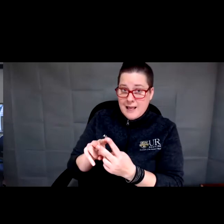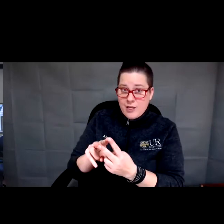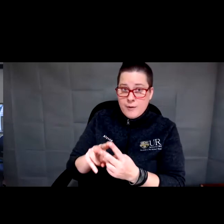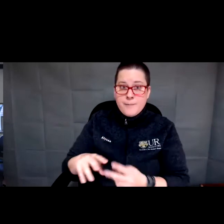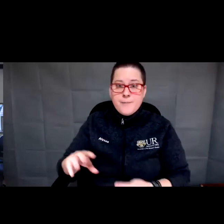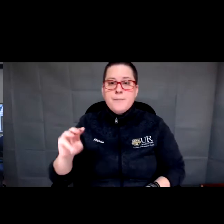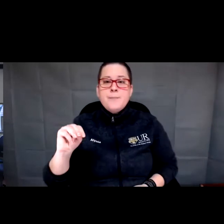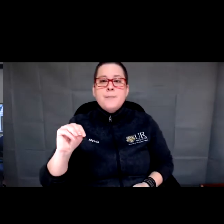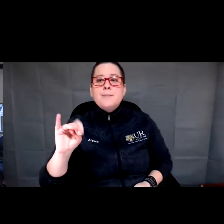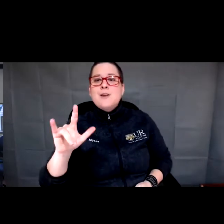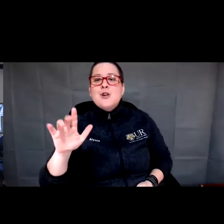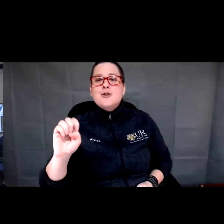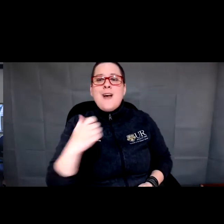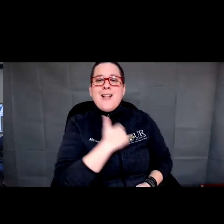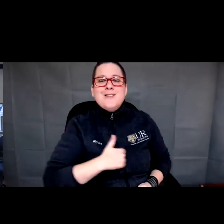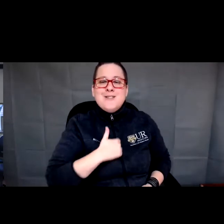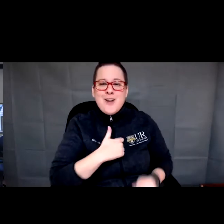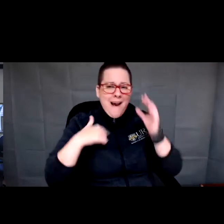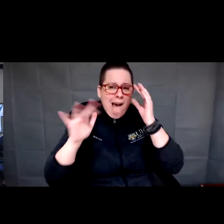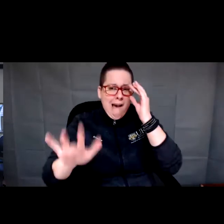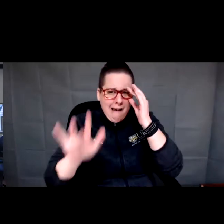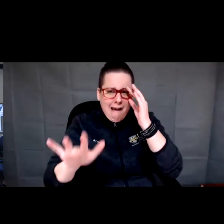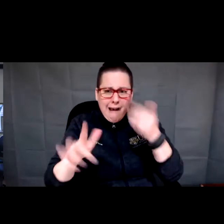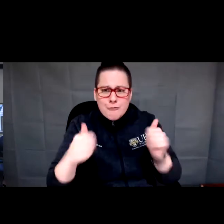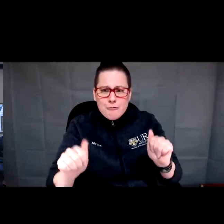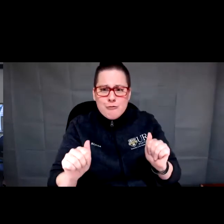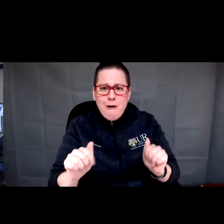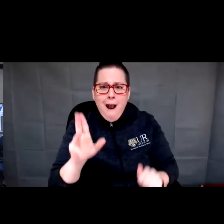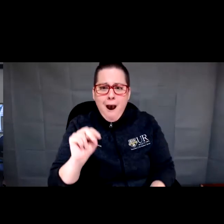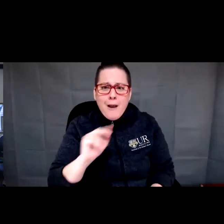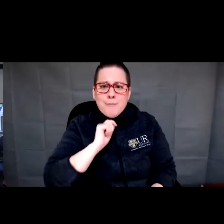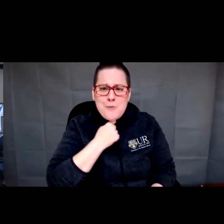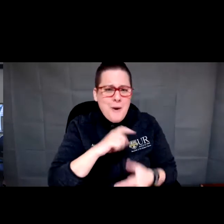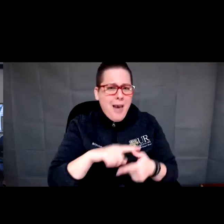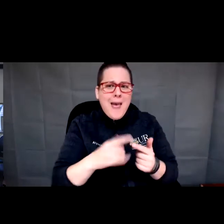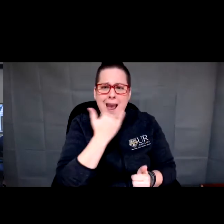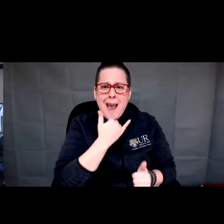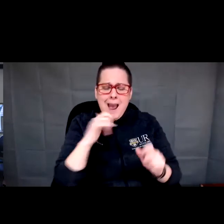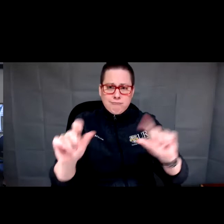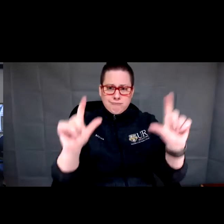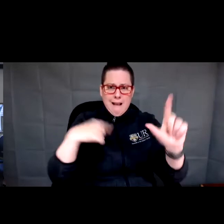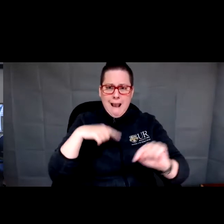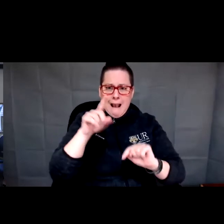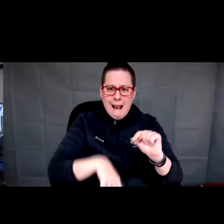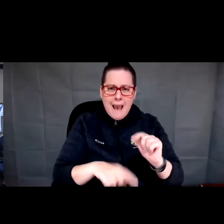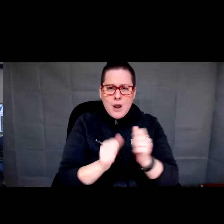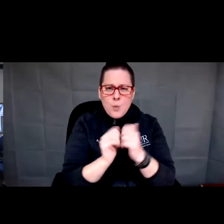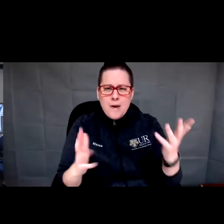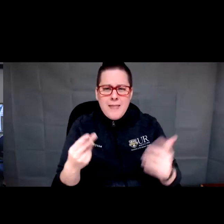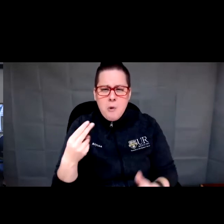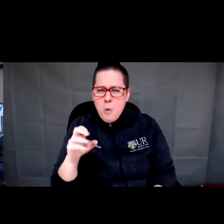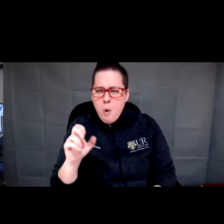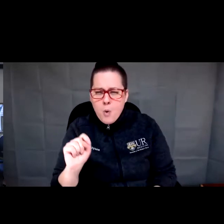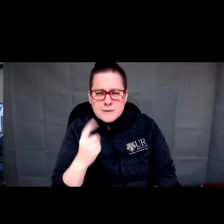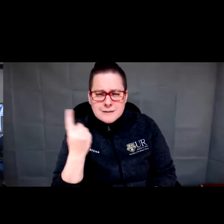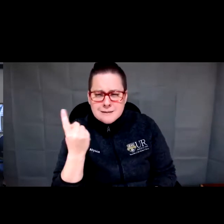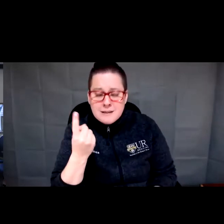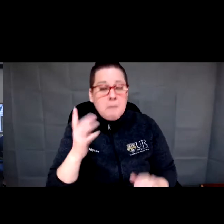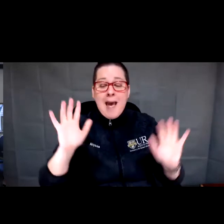No, sorry. I was trying to unmute myself and I got an error message that said that I couldn't do it without the host or something.